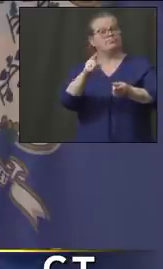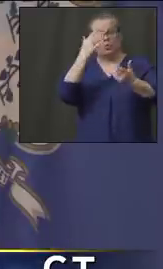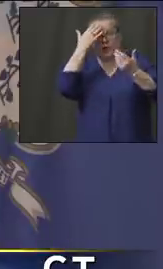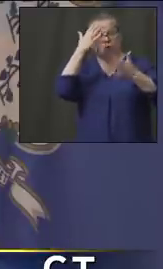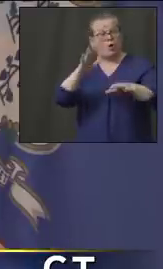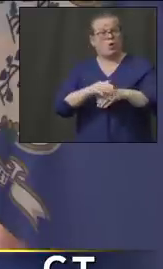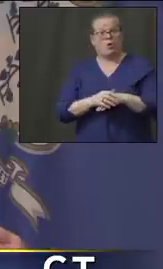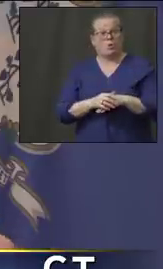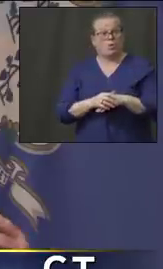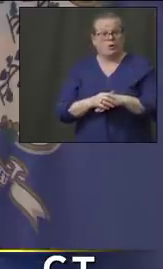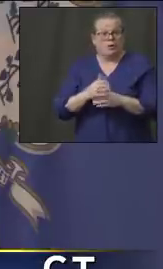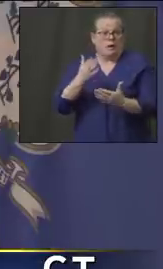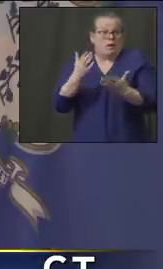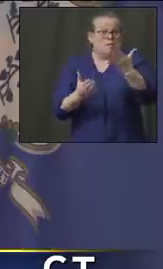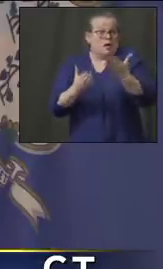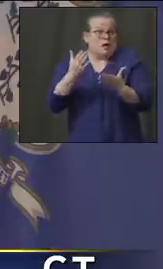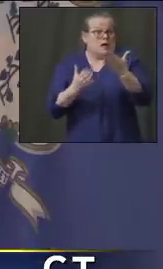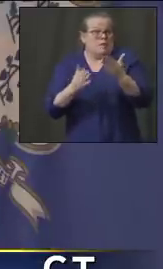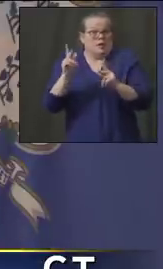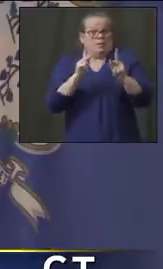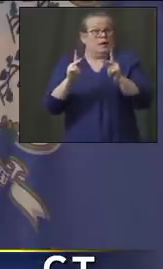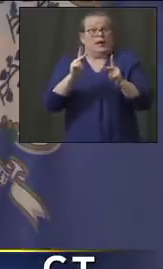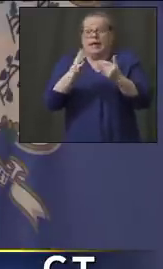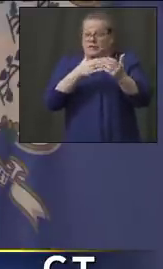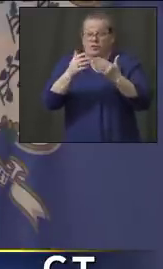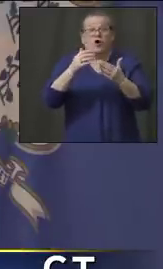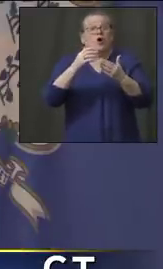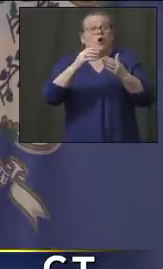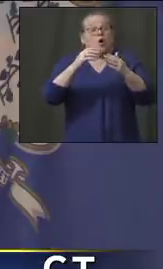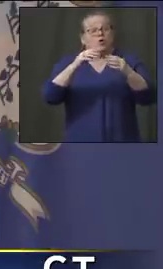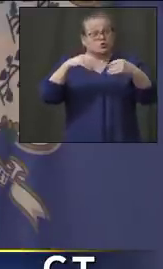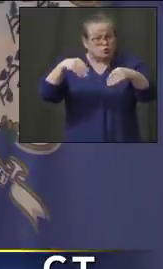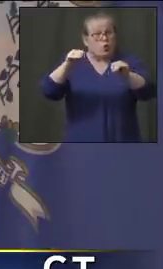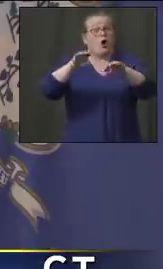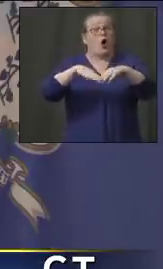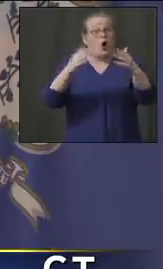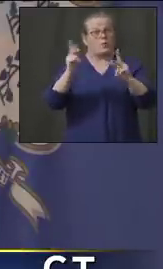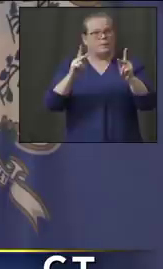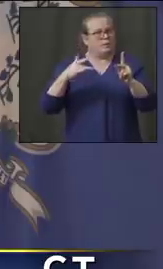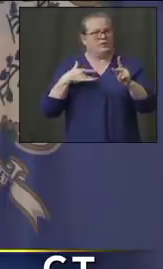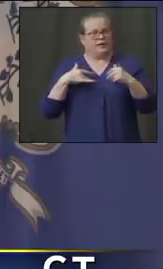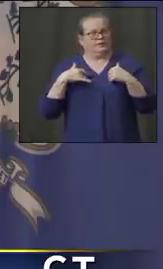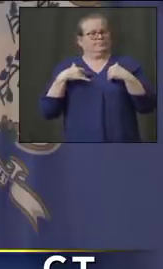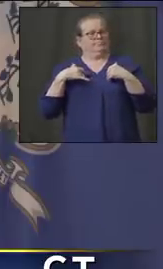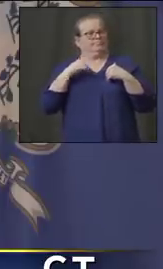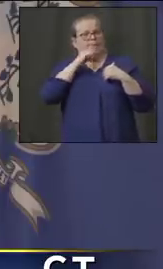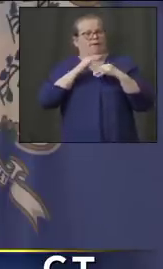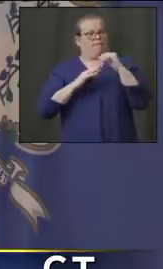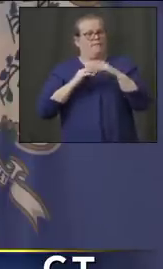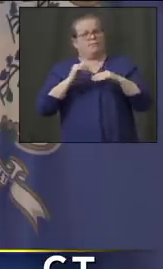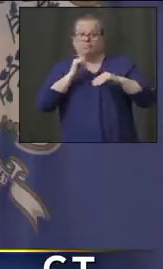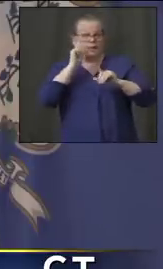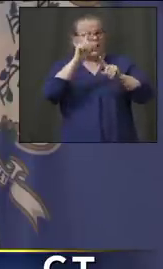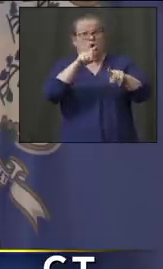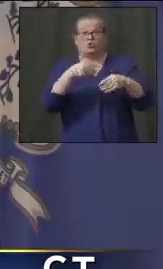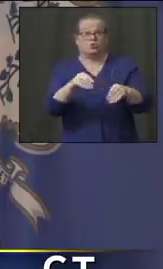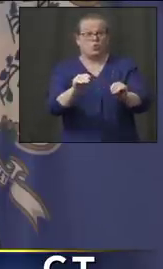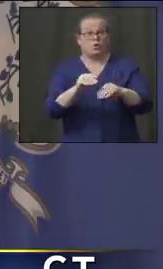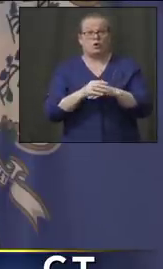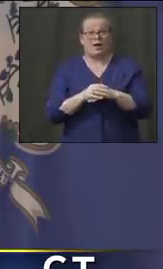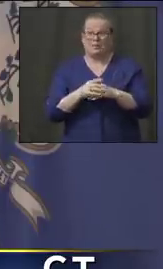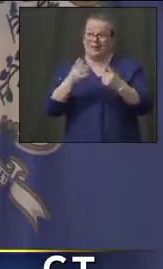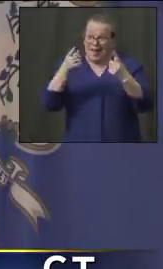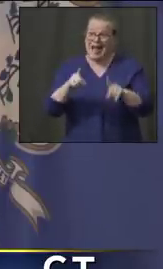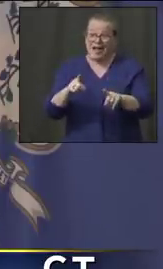that piece of the GDP that could come back more strongly, but we got hit hard on the sales tax, and you